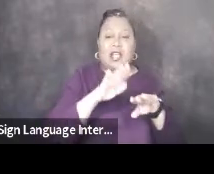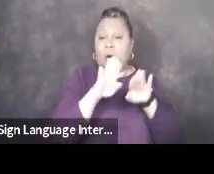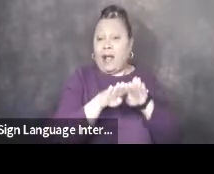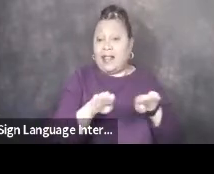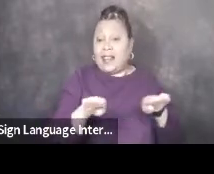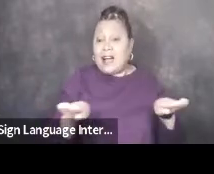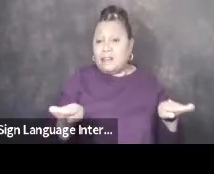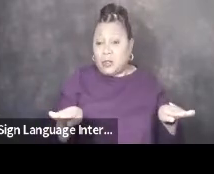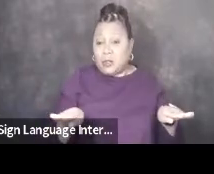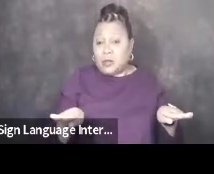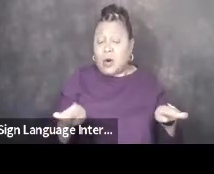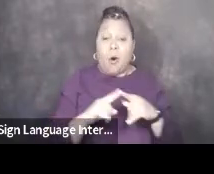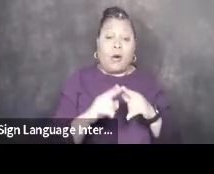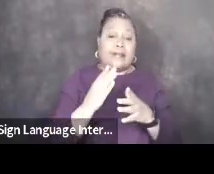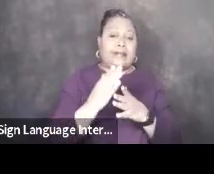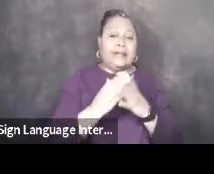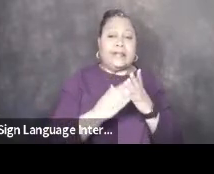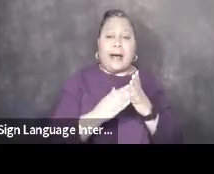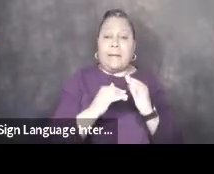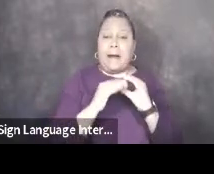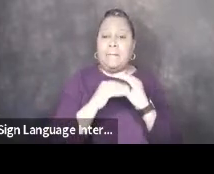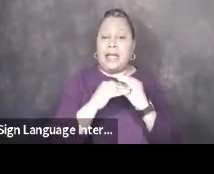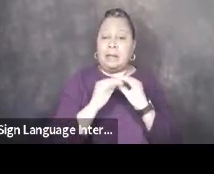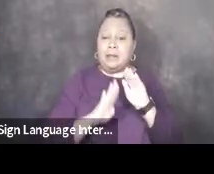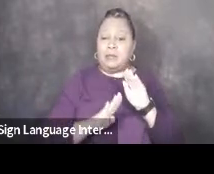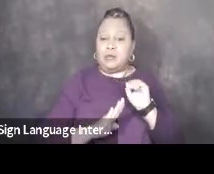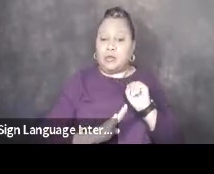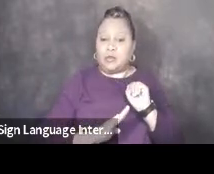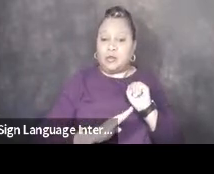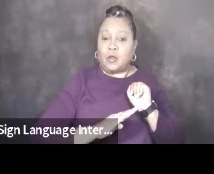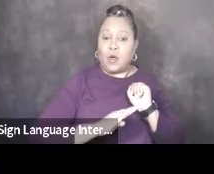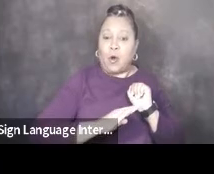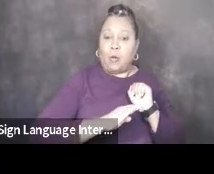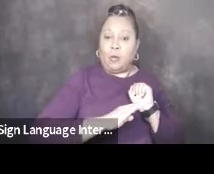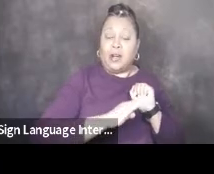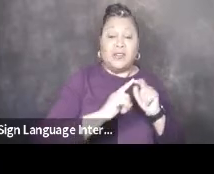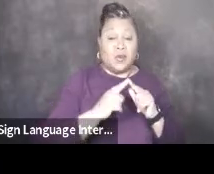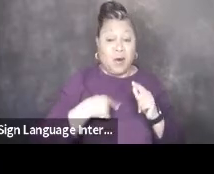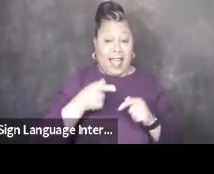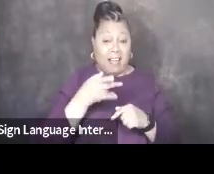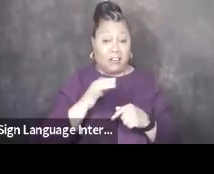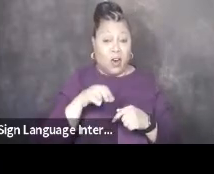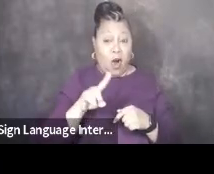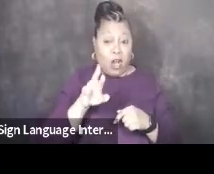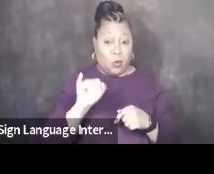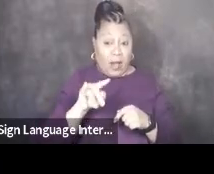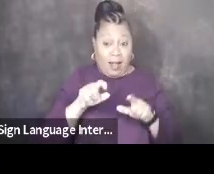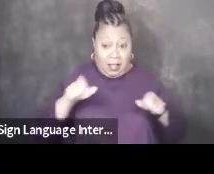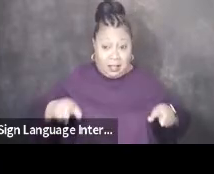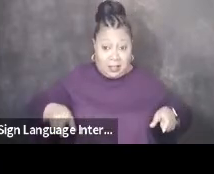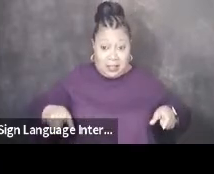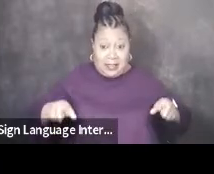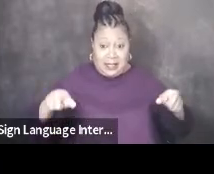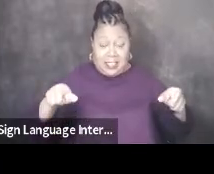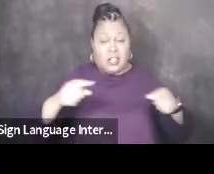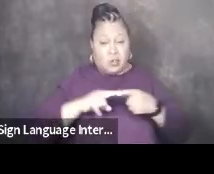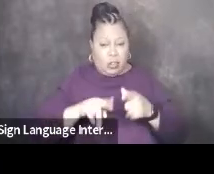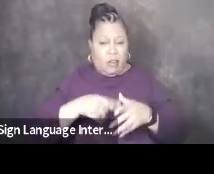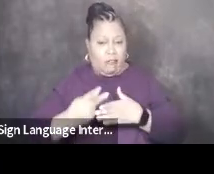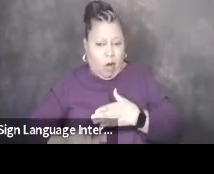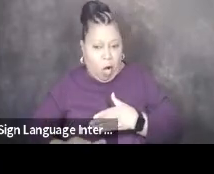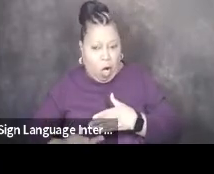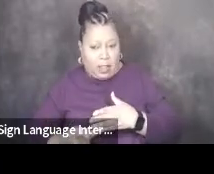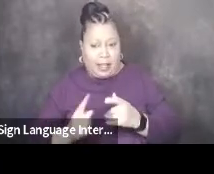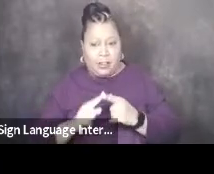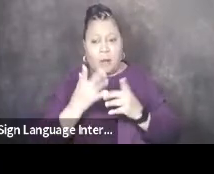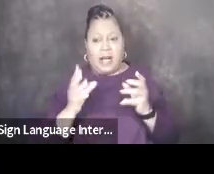level or some minimal slope. You definitely want to have guardrails and handrails on this because obviously you can fall off and go